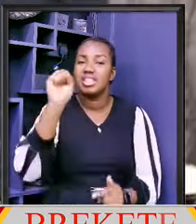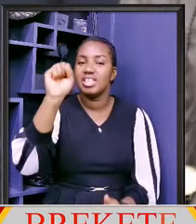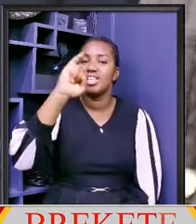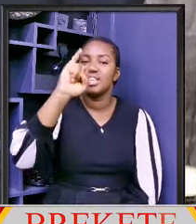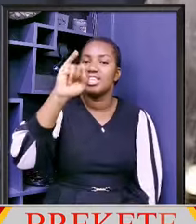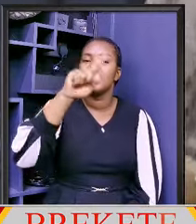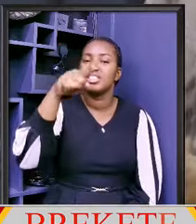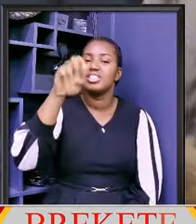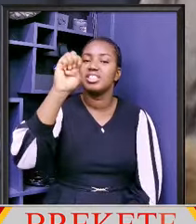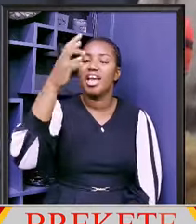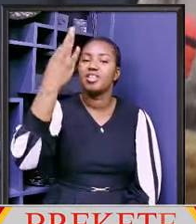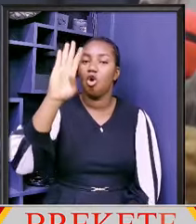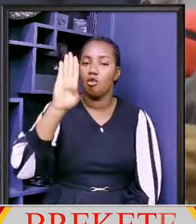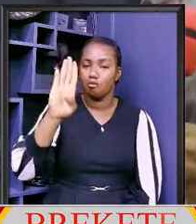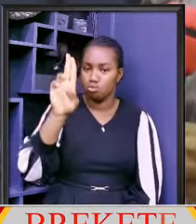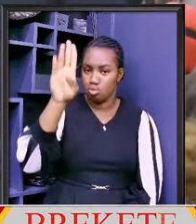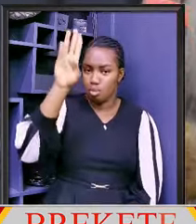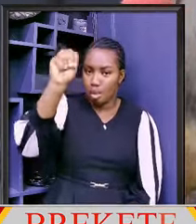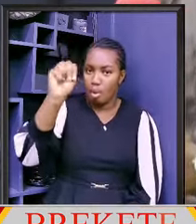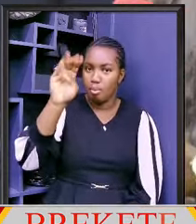What a shame.